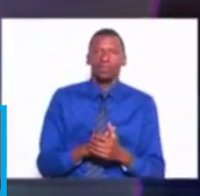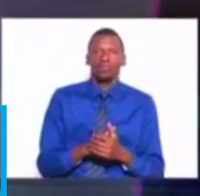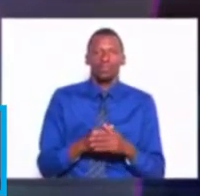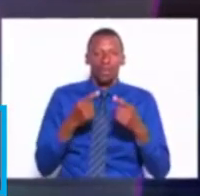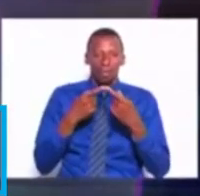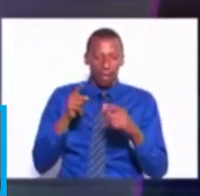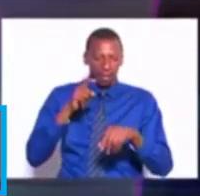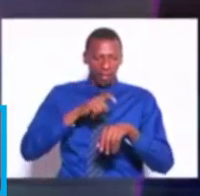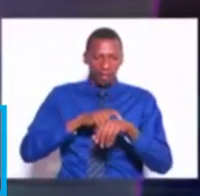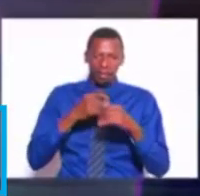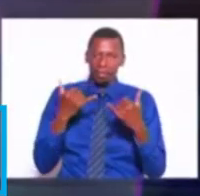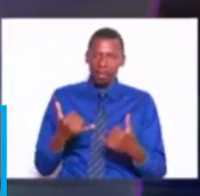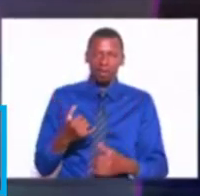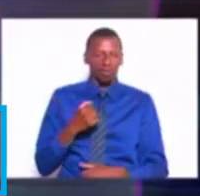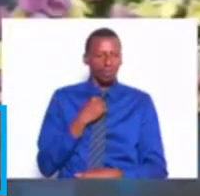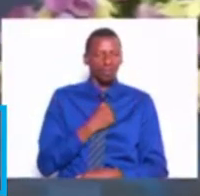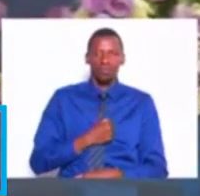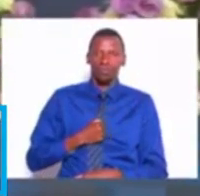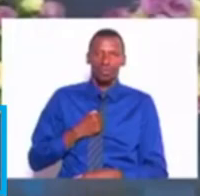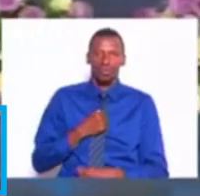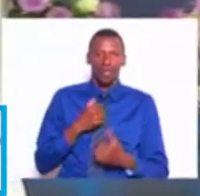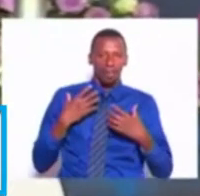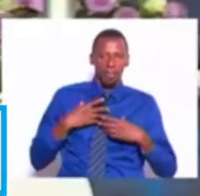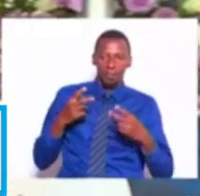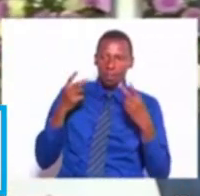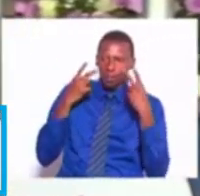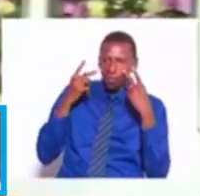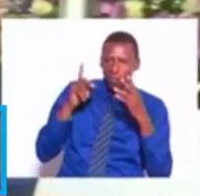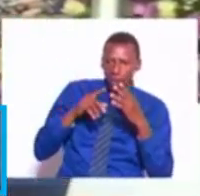Unfortunately, nowadays people are looking for the outward appearance.